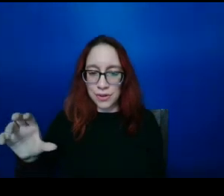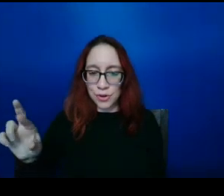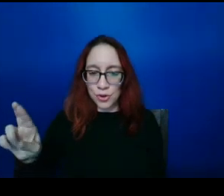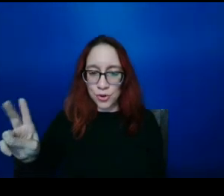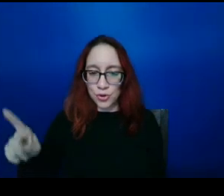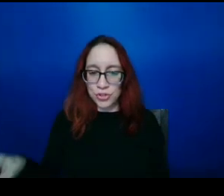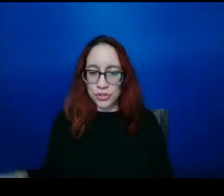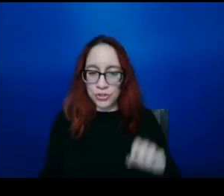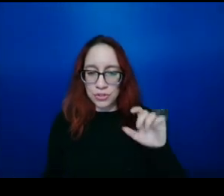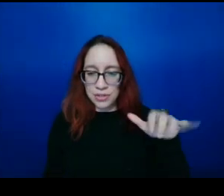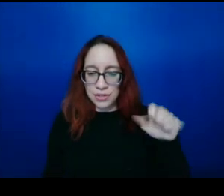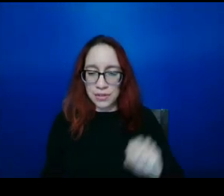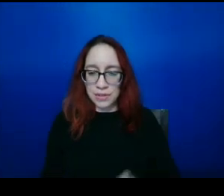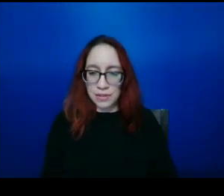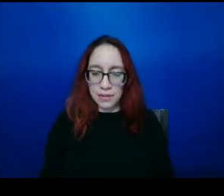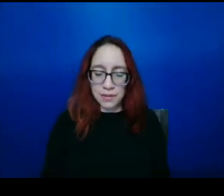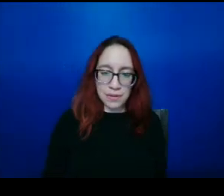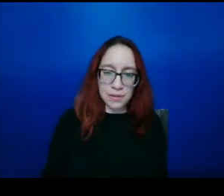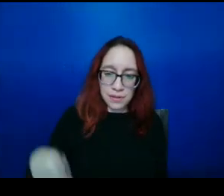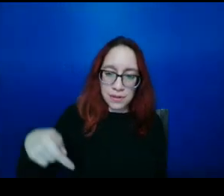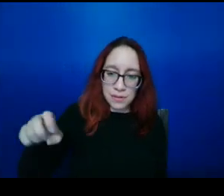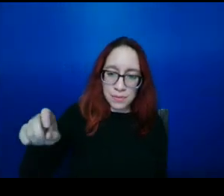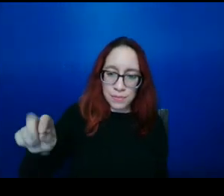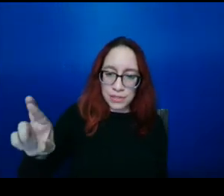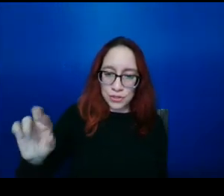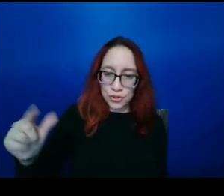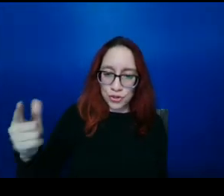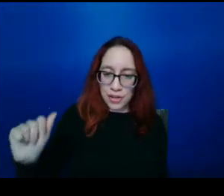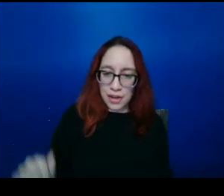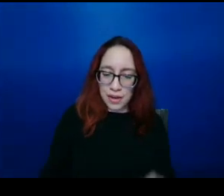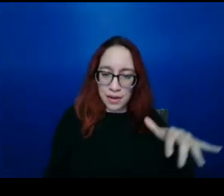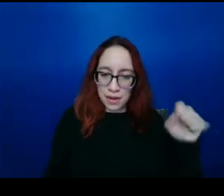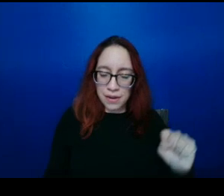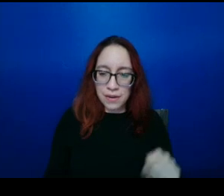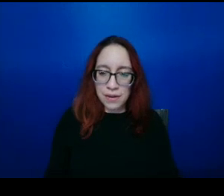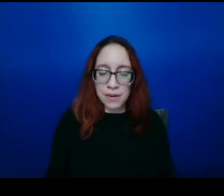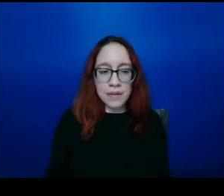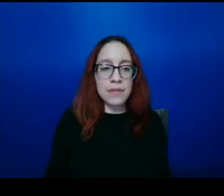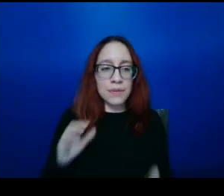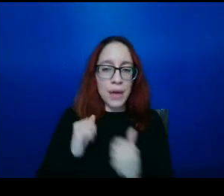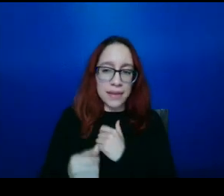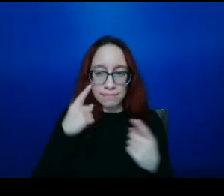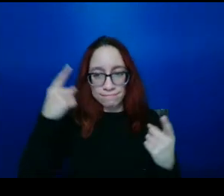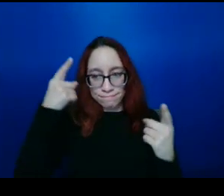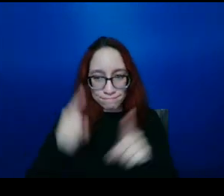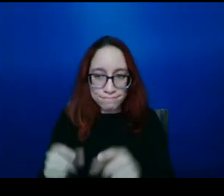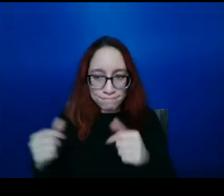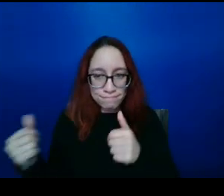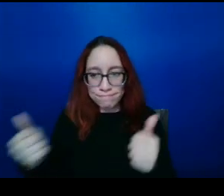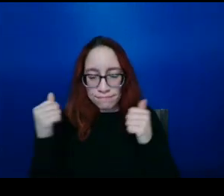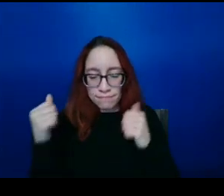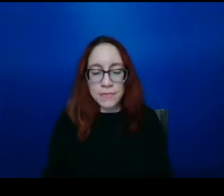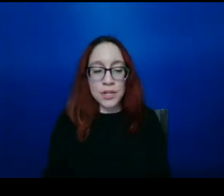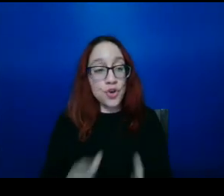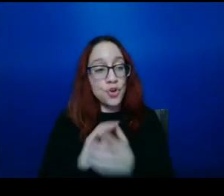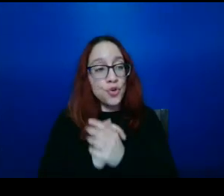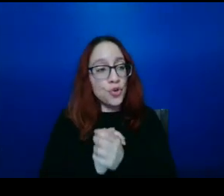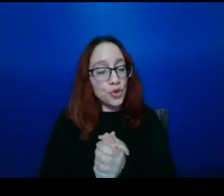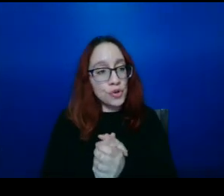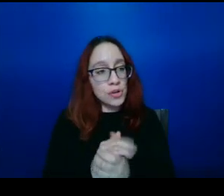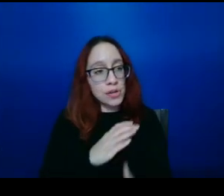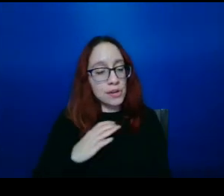Yes. Mayor Panserga? It's a yes. In a roll call vote, the motion passed unanimously. All right. Congratulations,